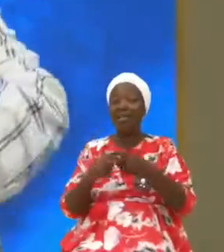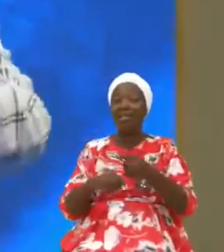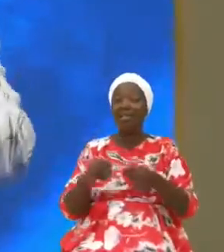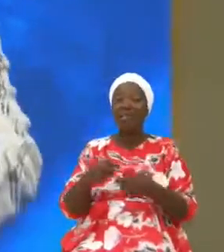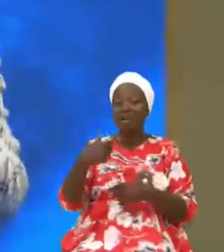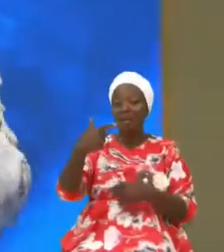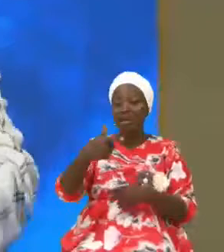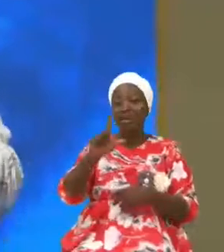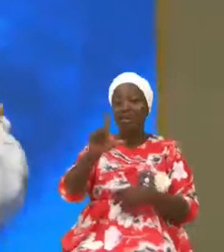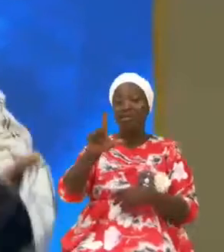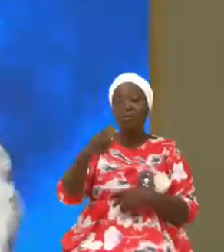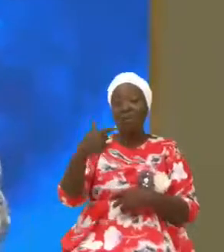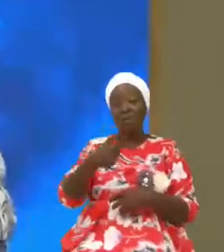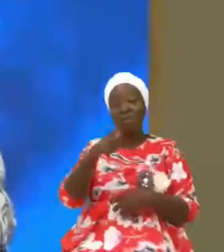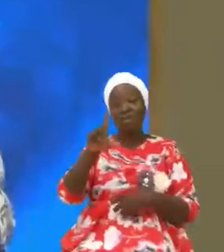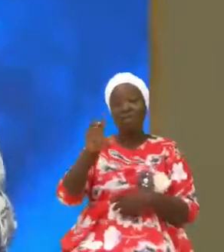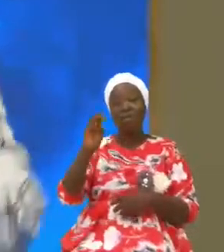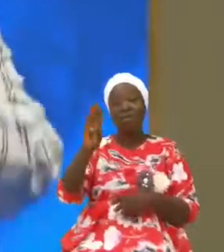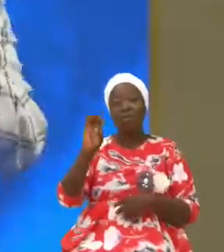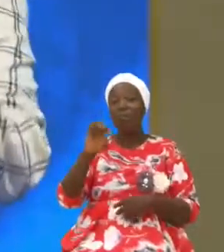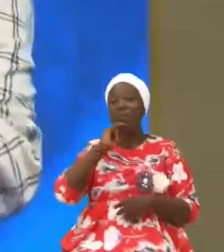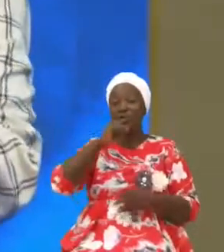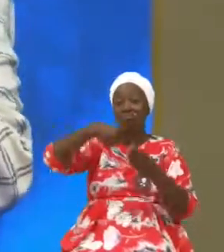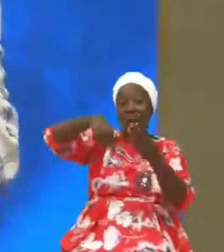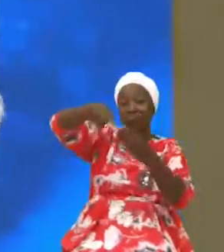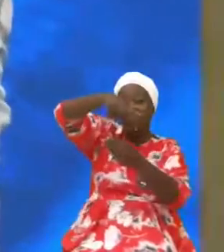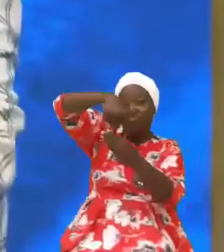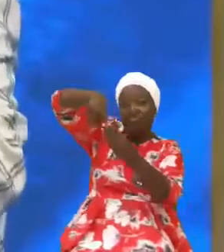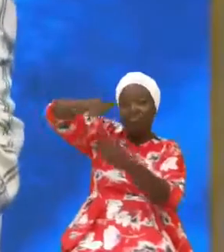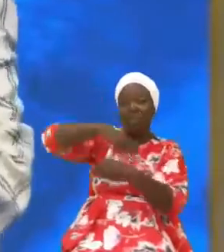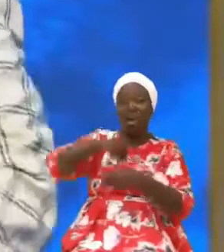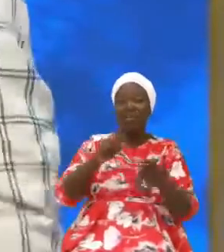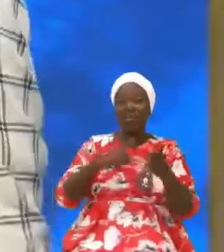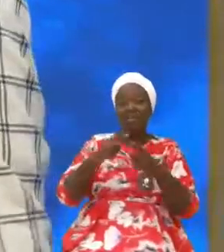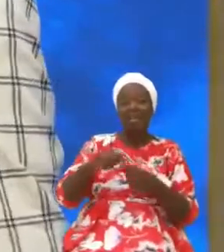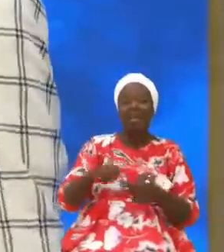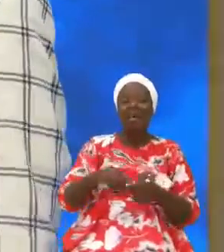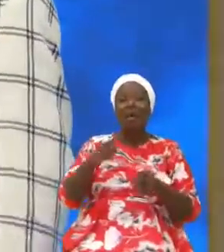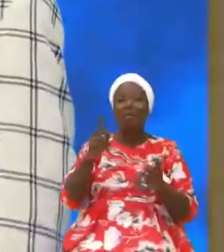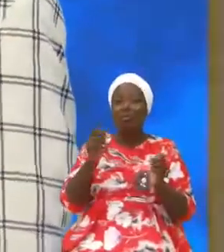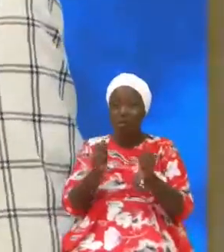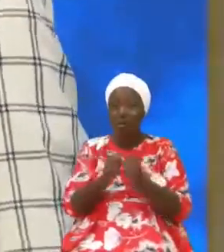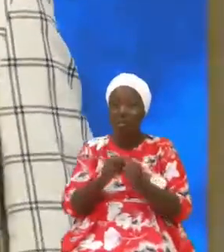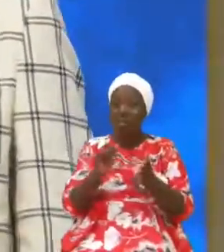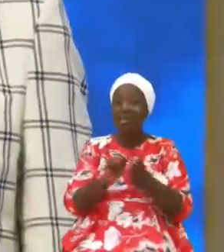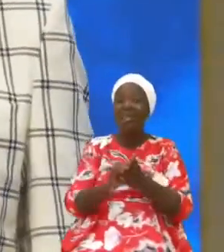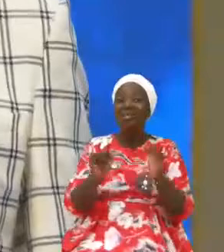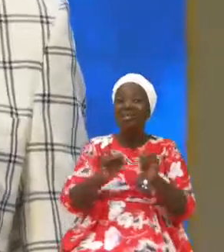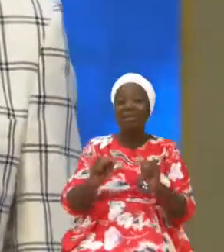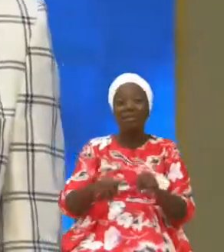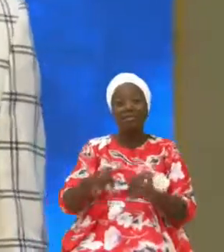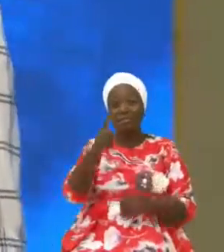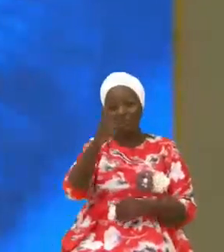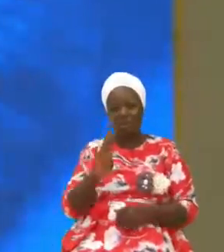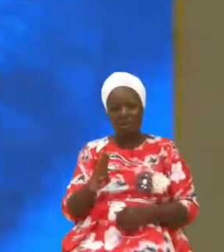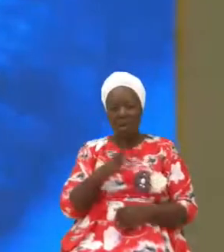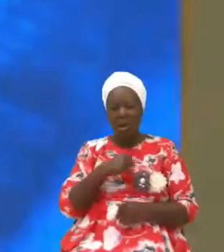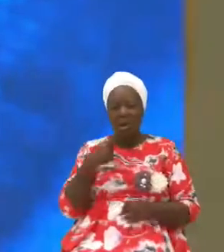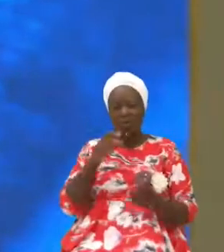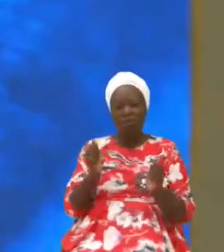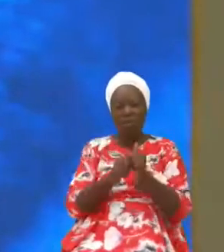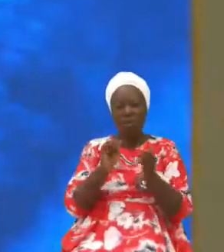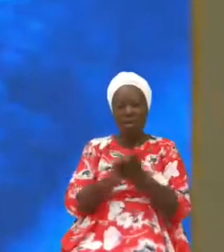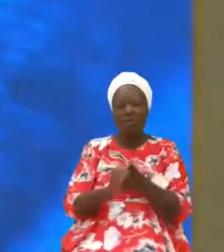the globe is rotating, and yet nothing is shifting. The God who has